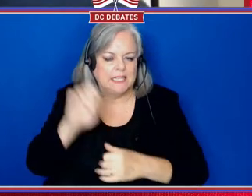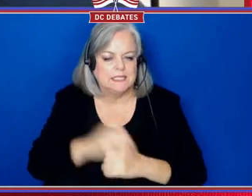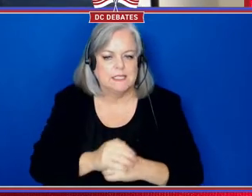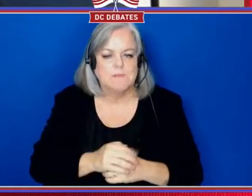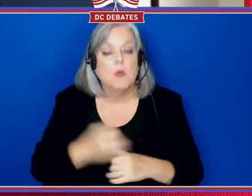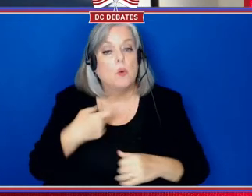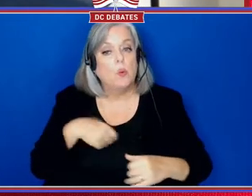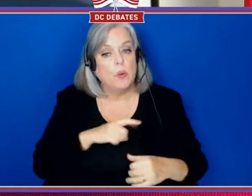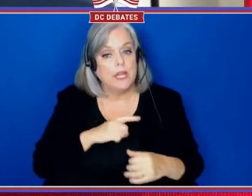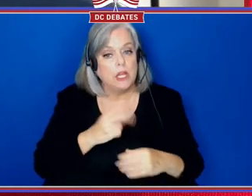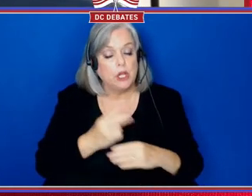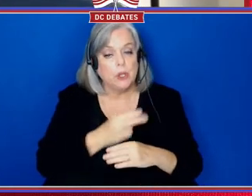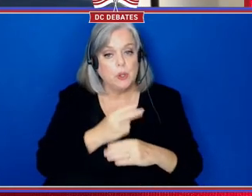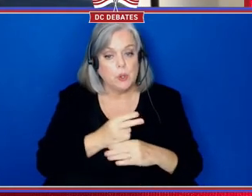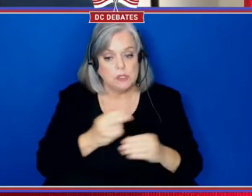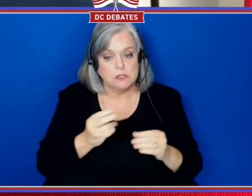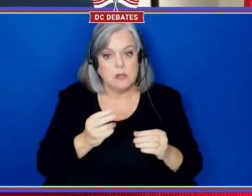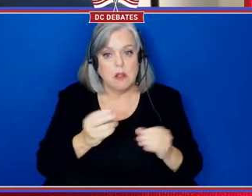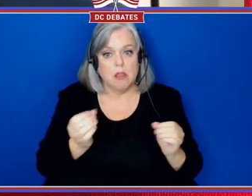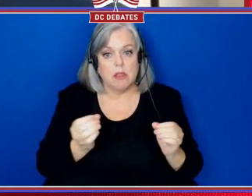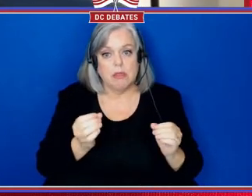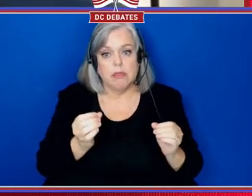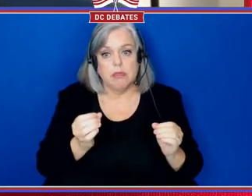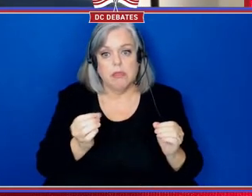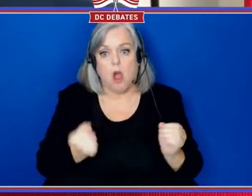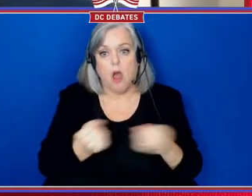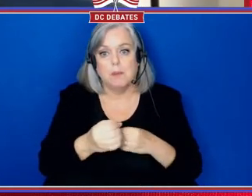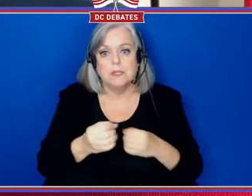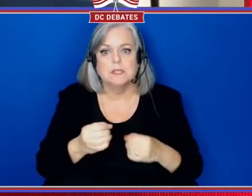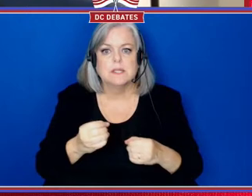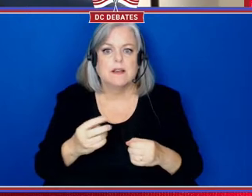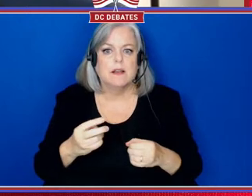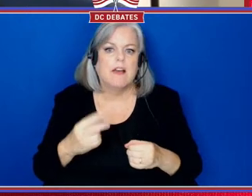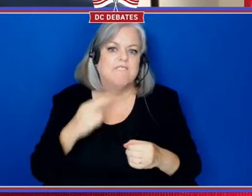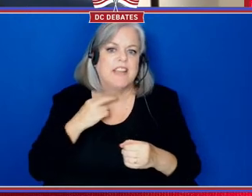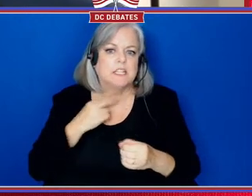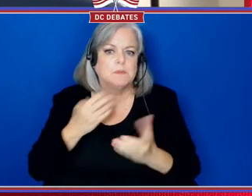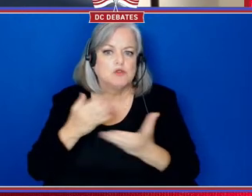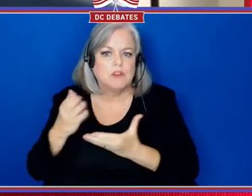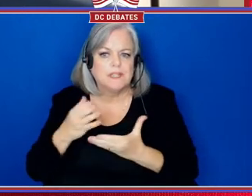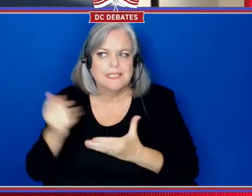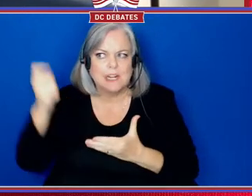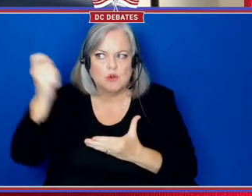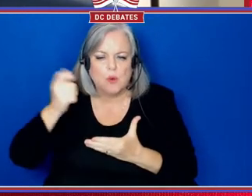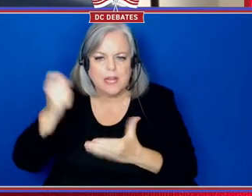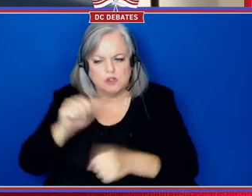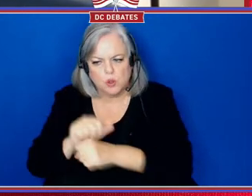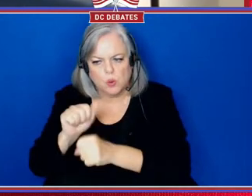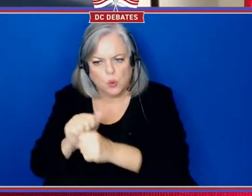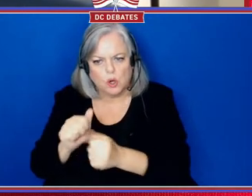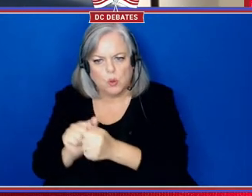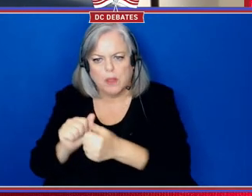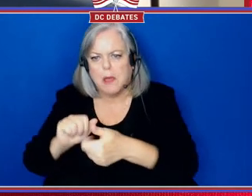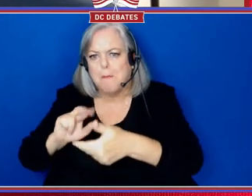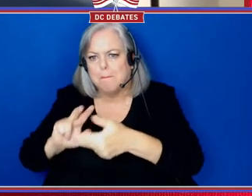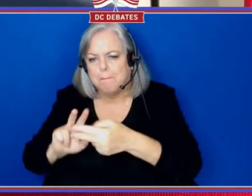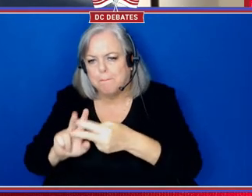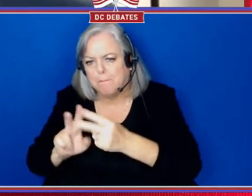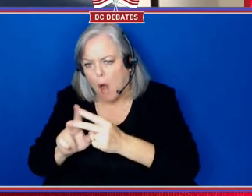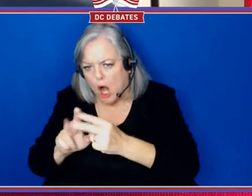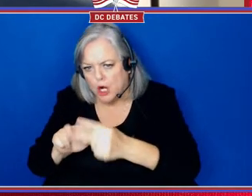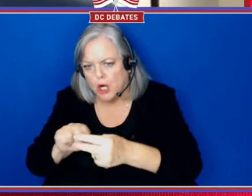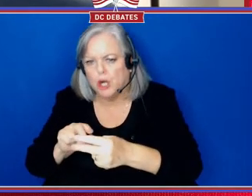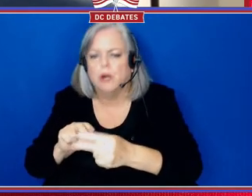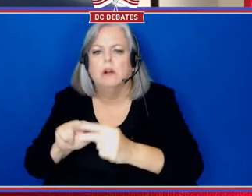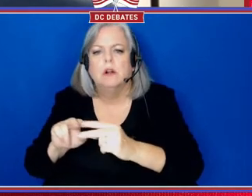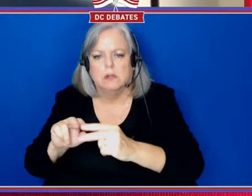Victim Services and Justice Grants to work with partner organizations and make sure that we have the funding that we need to